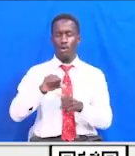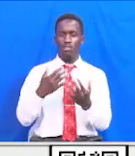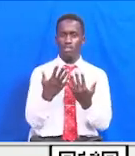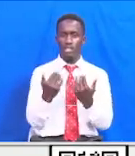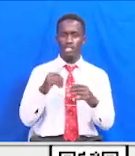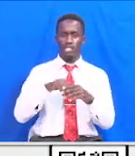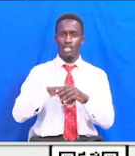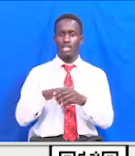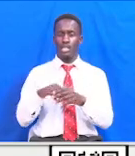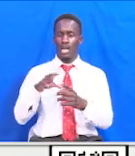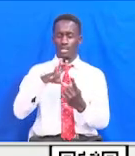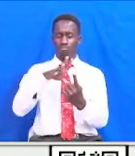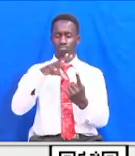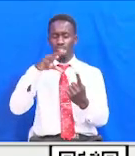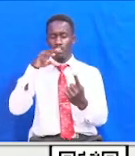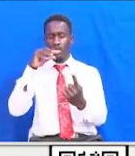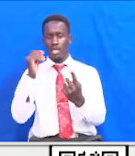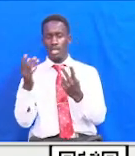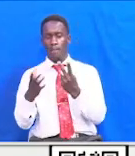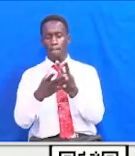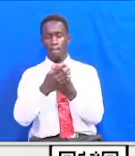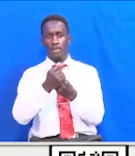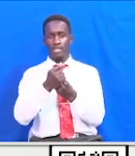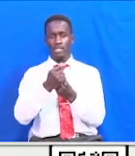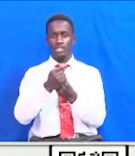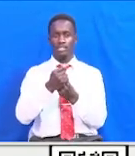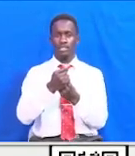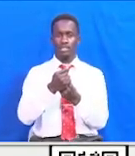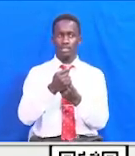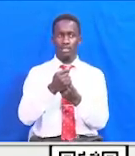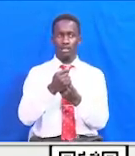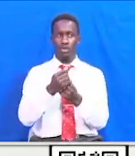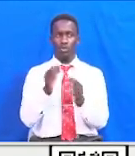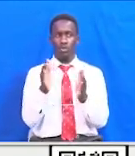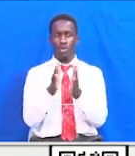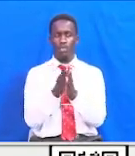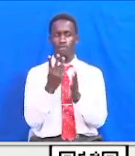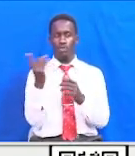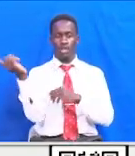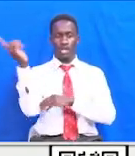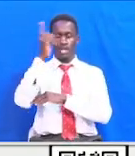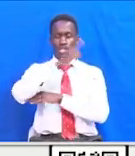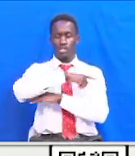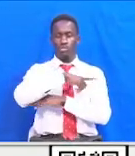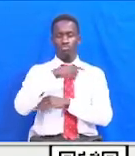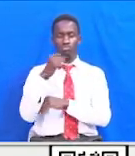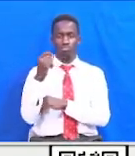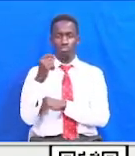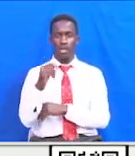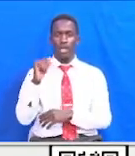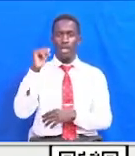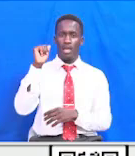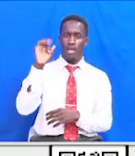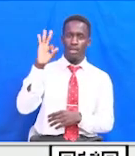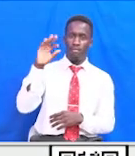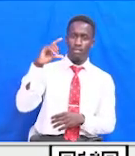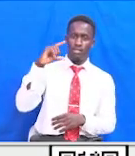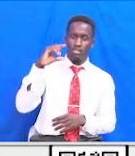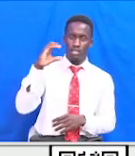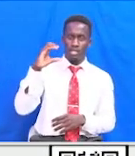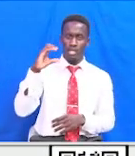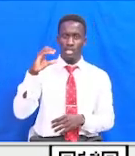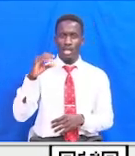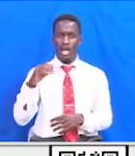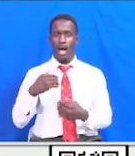at attracting corporate partnerships. Meanwhile, with just 4 days to go, AFC Leopards have yet to secure a venue for